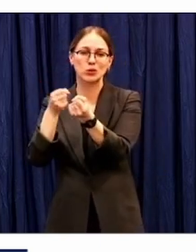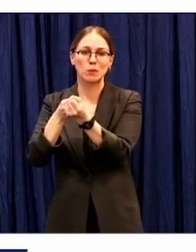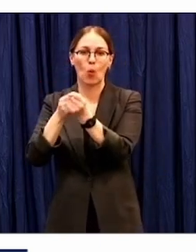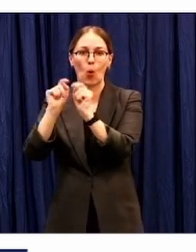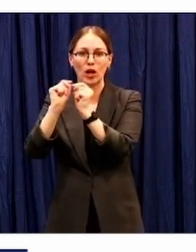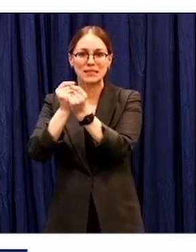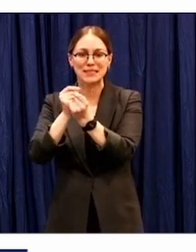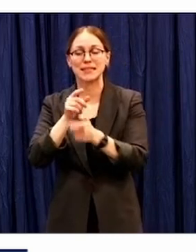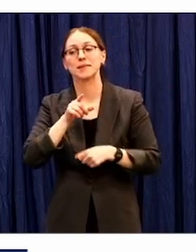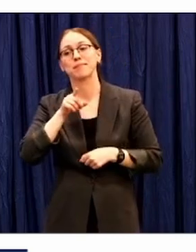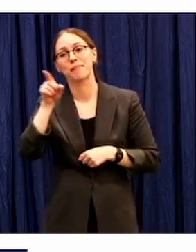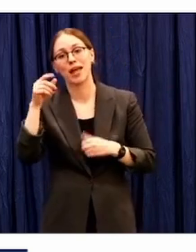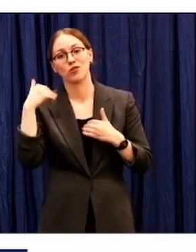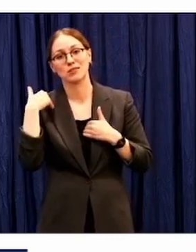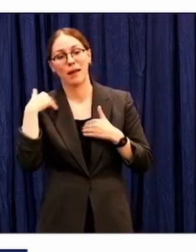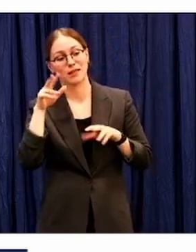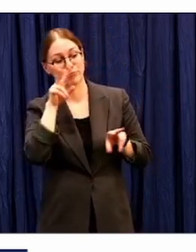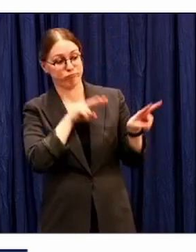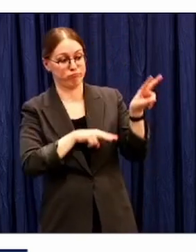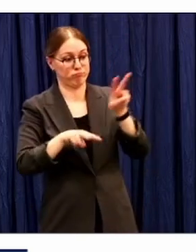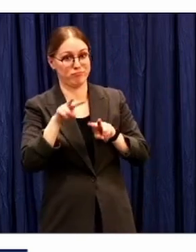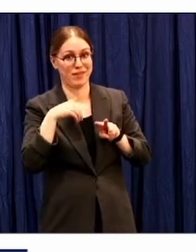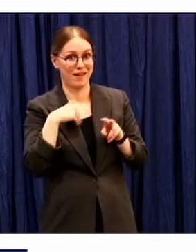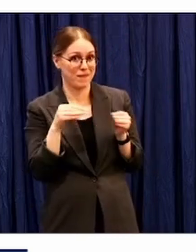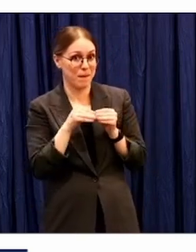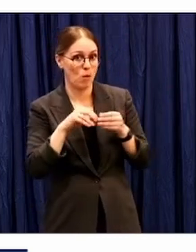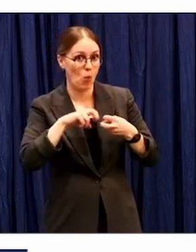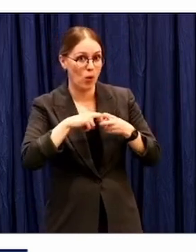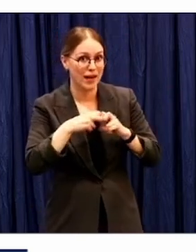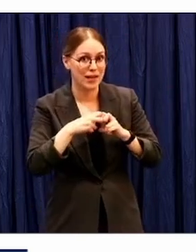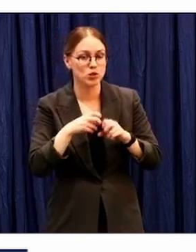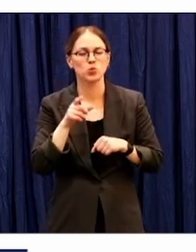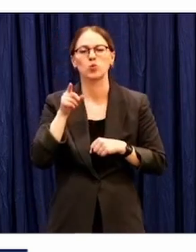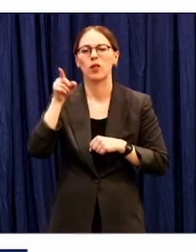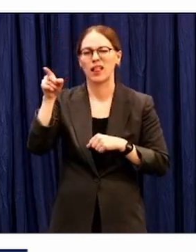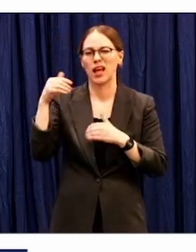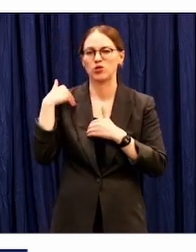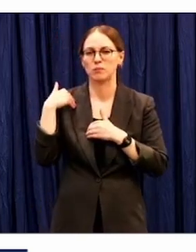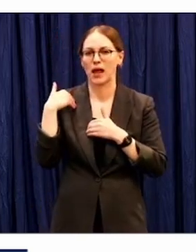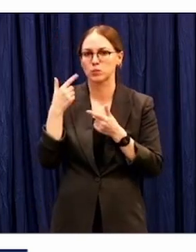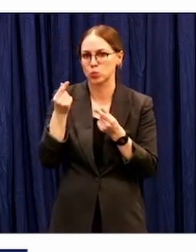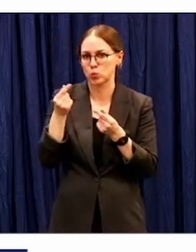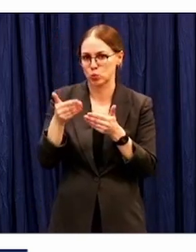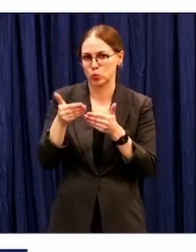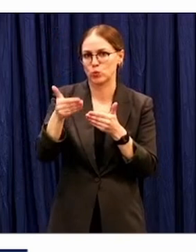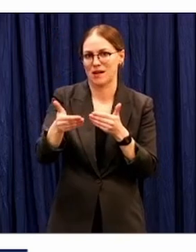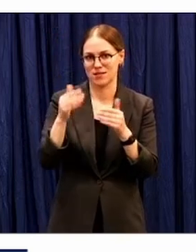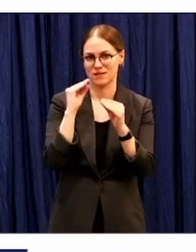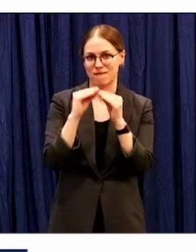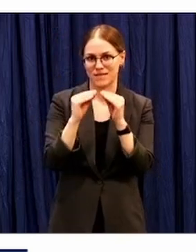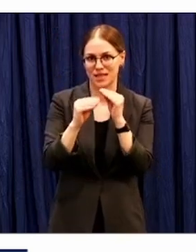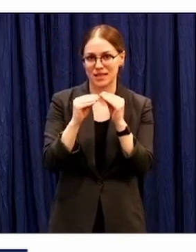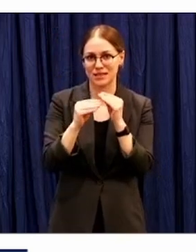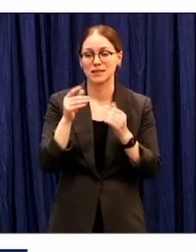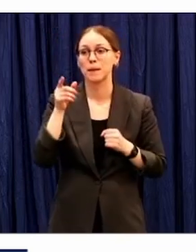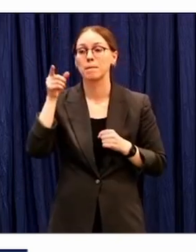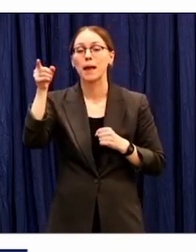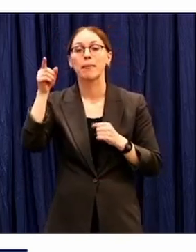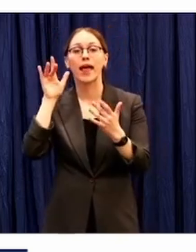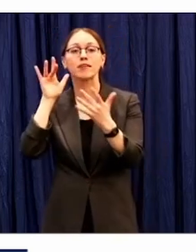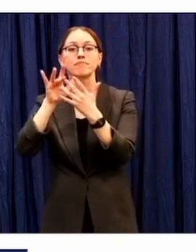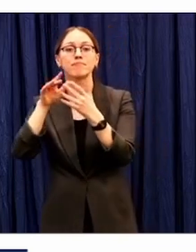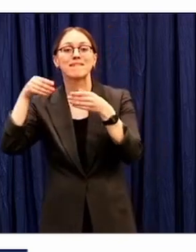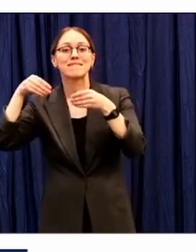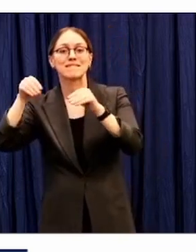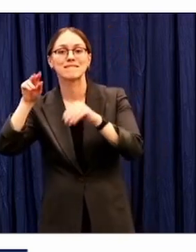there are any issues found, and they determine what steps need to be taken to fix those issues. They might need to engage a vendor and have